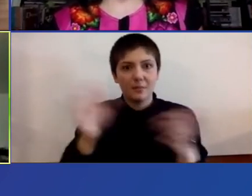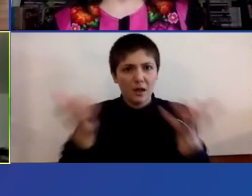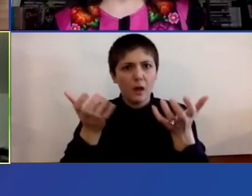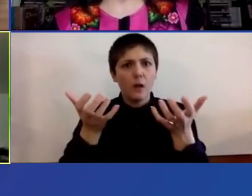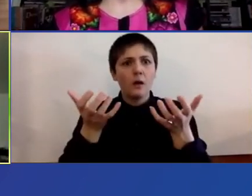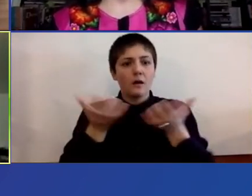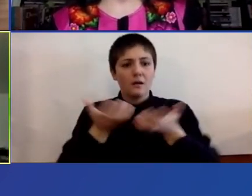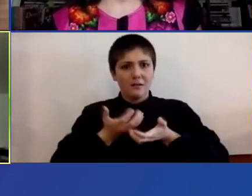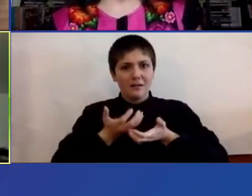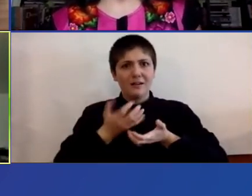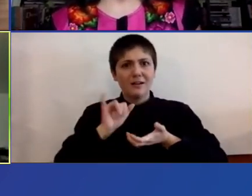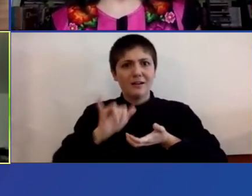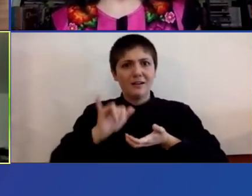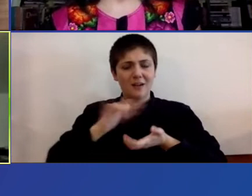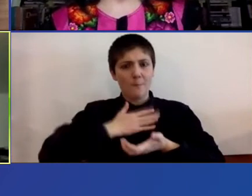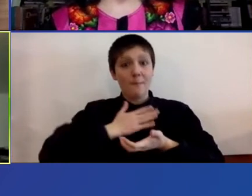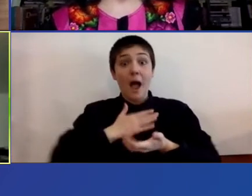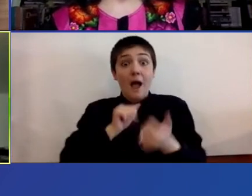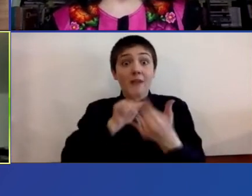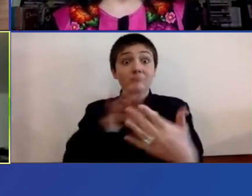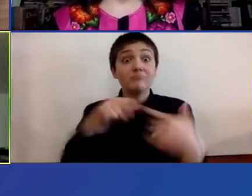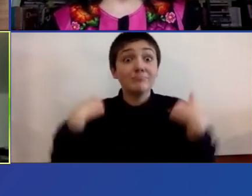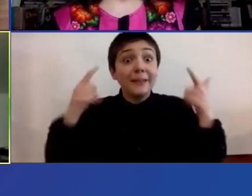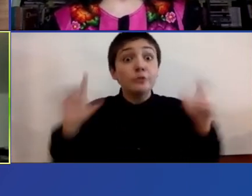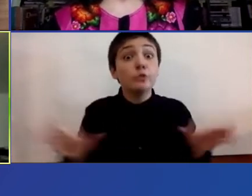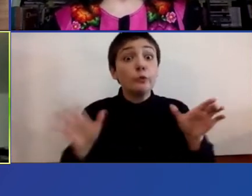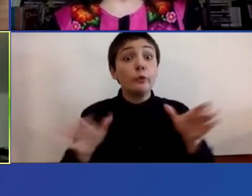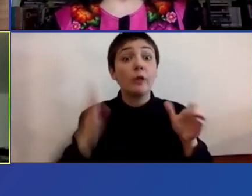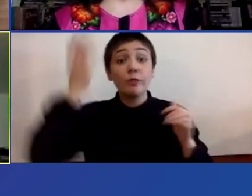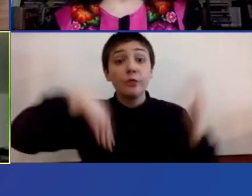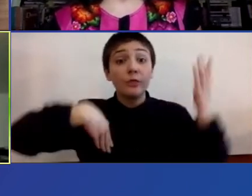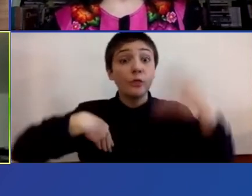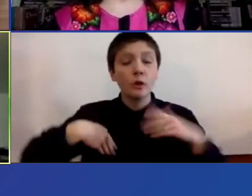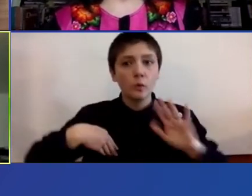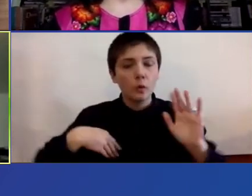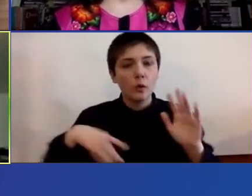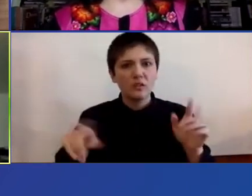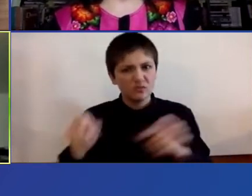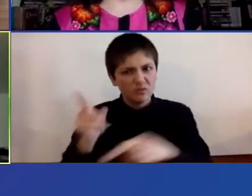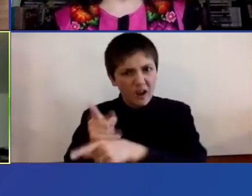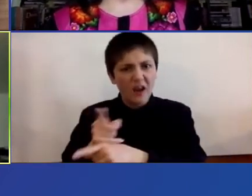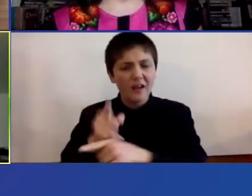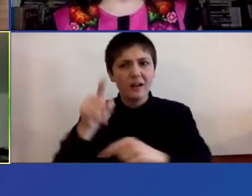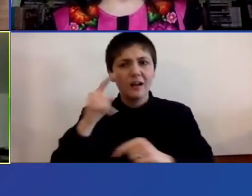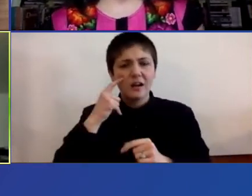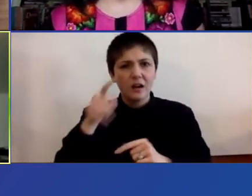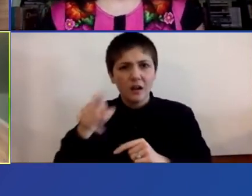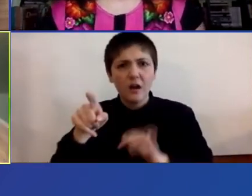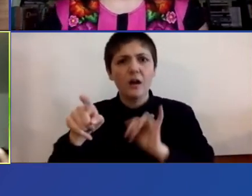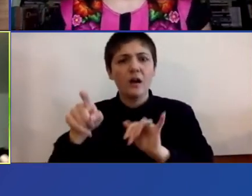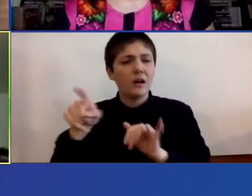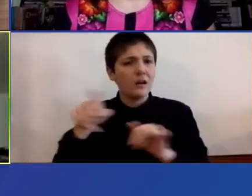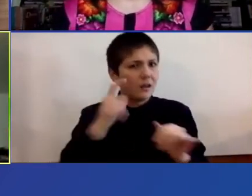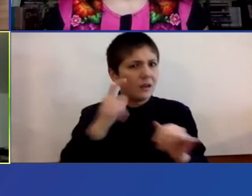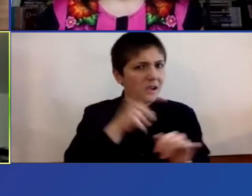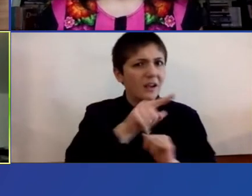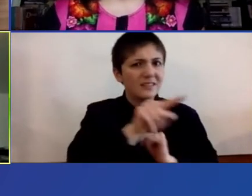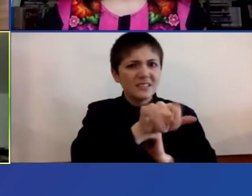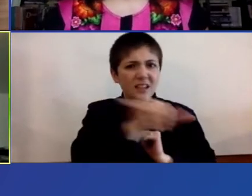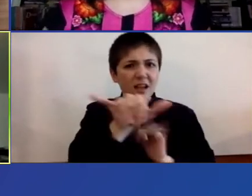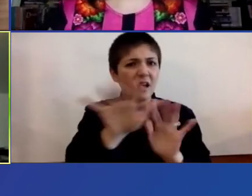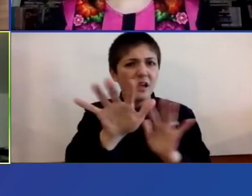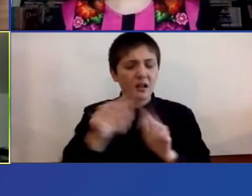short time that I have had the privilege of listening to you speak, which is why it's so